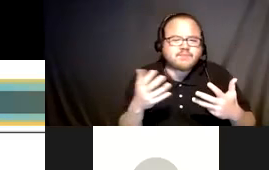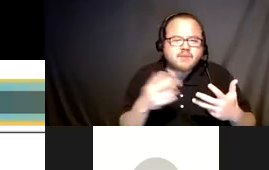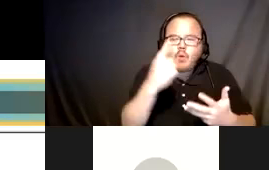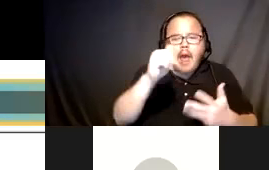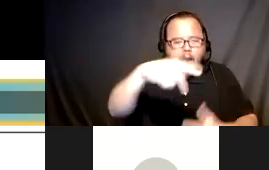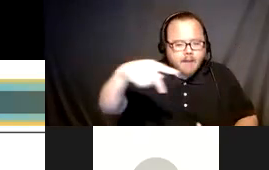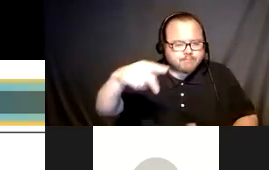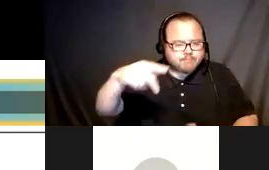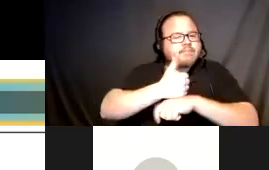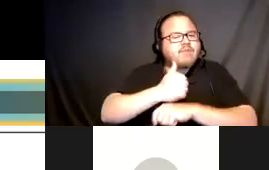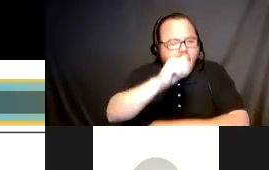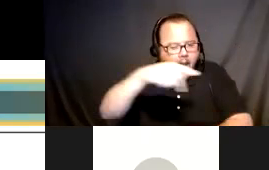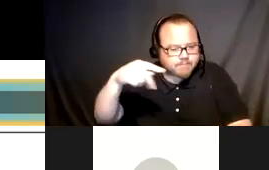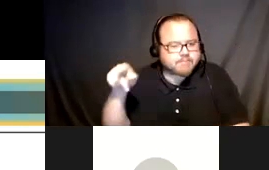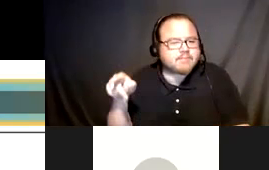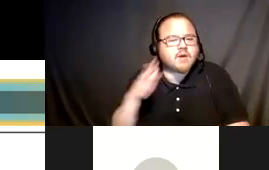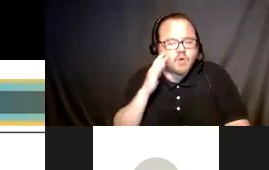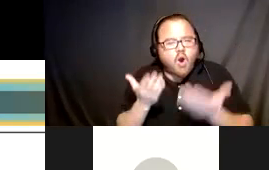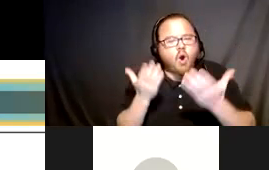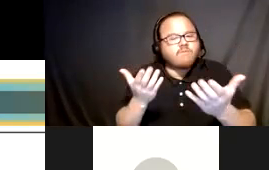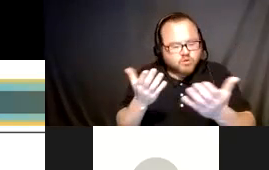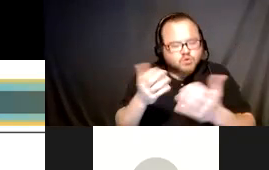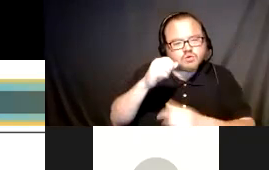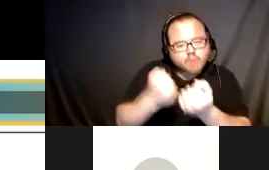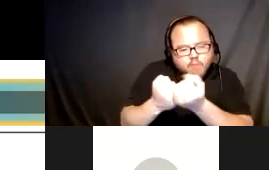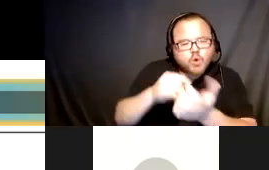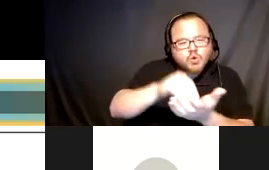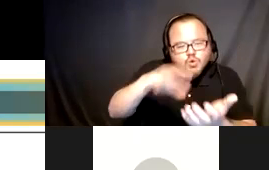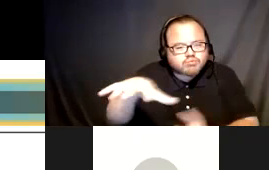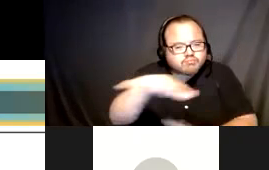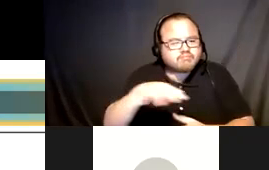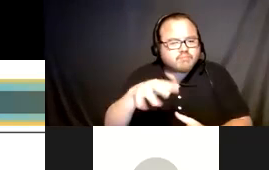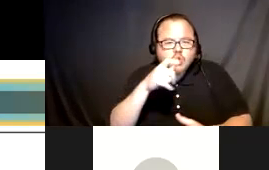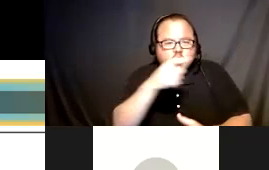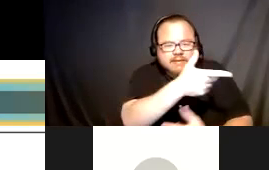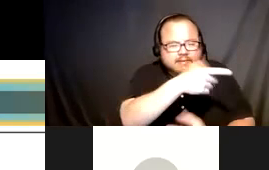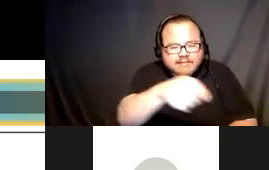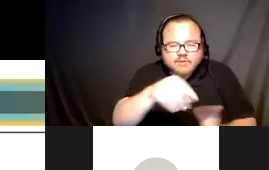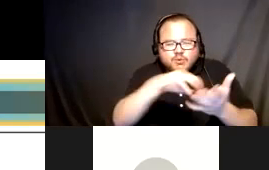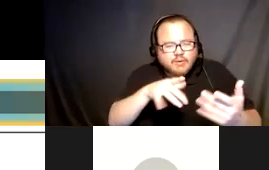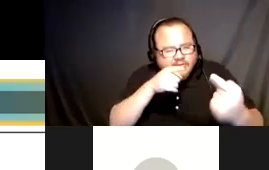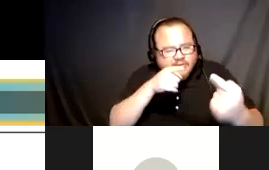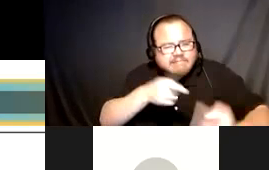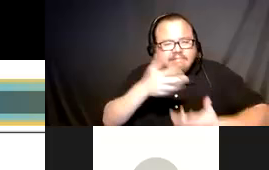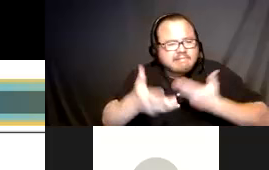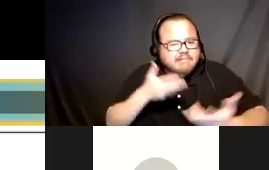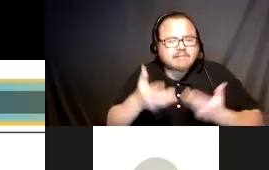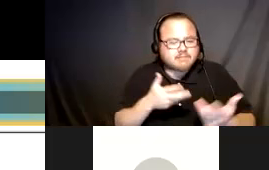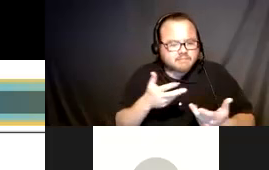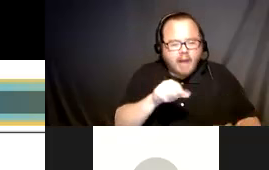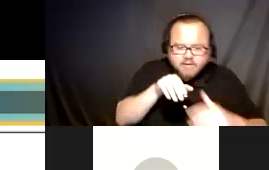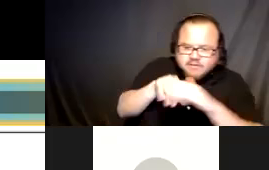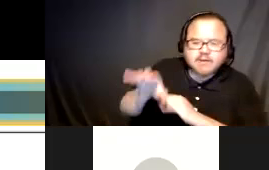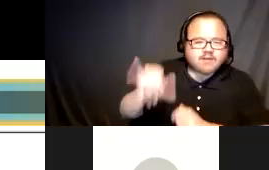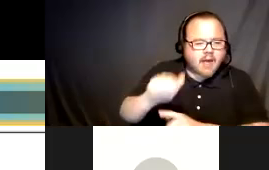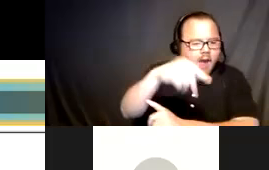they have as well to offer support for students that might be having a hard time. They also offer, I know they